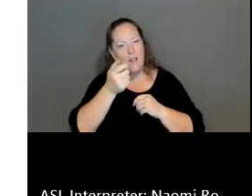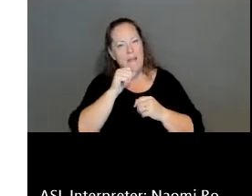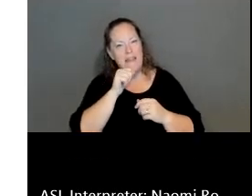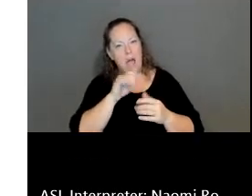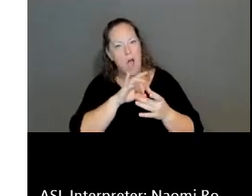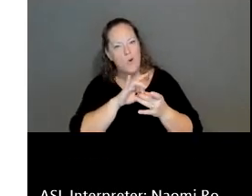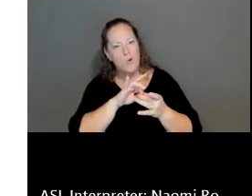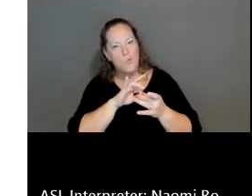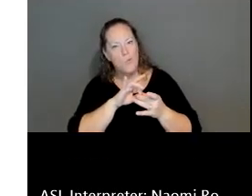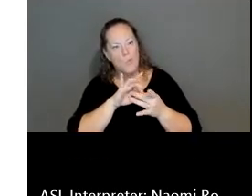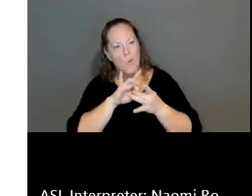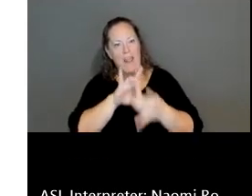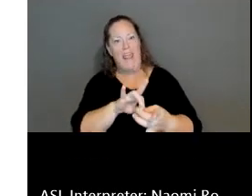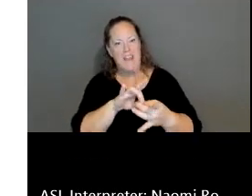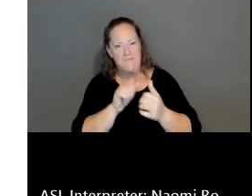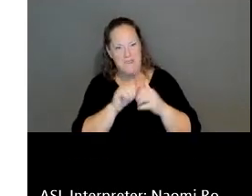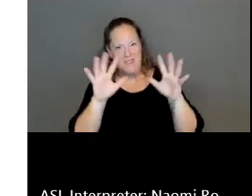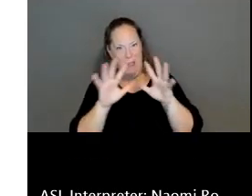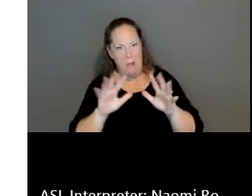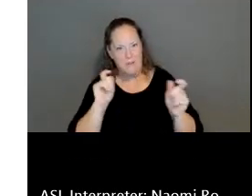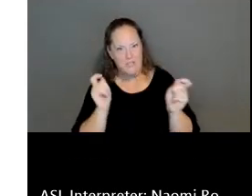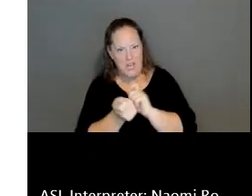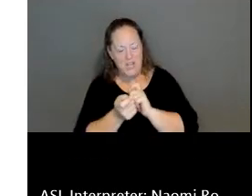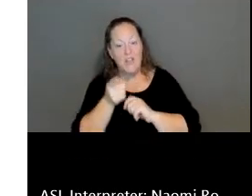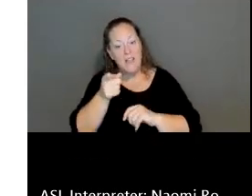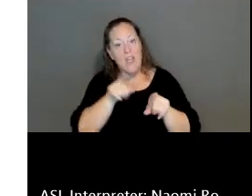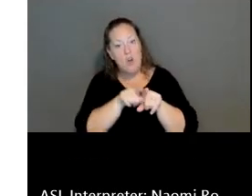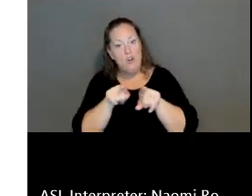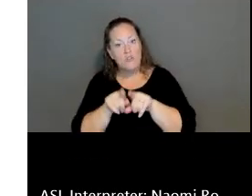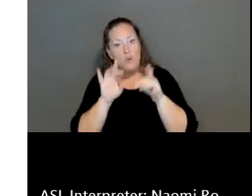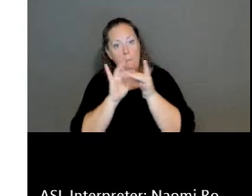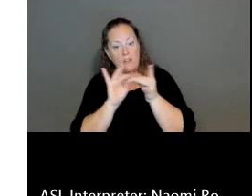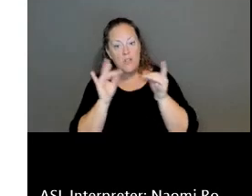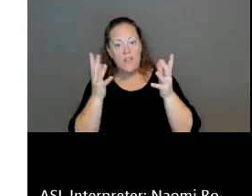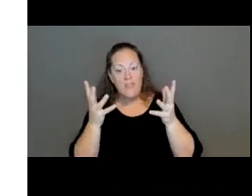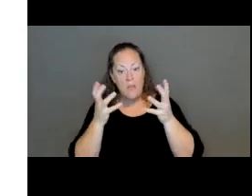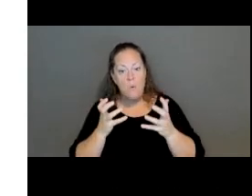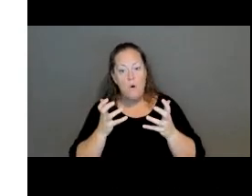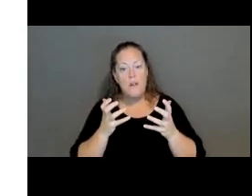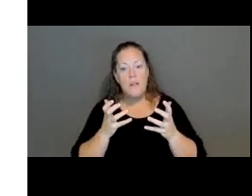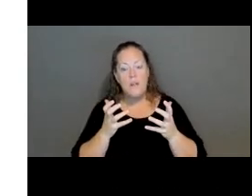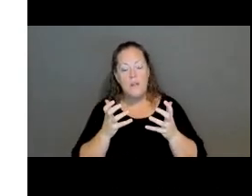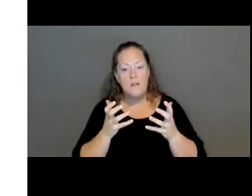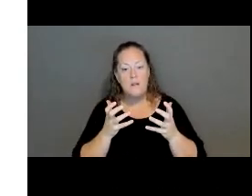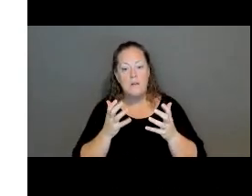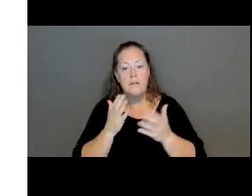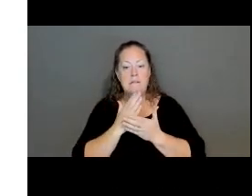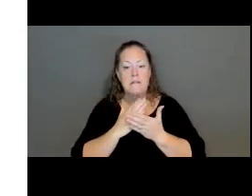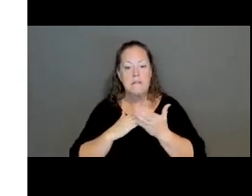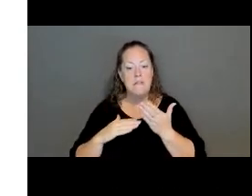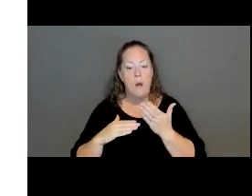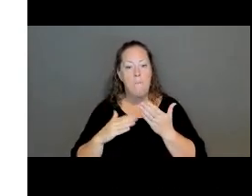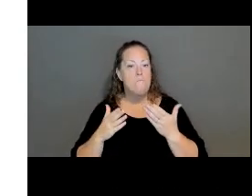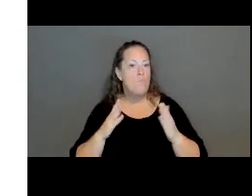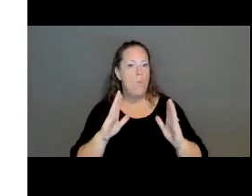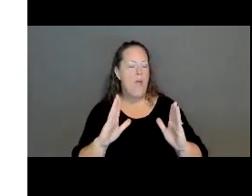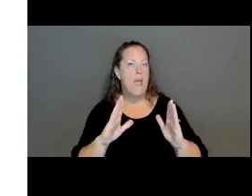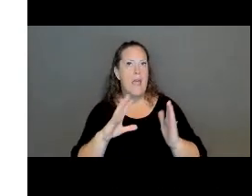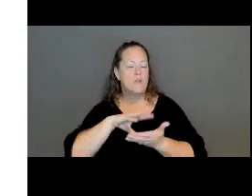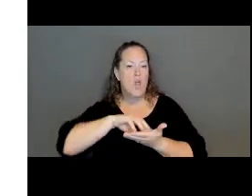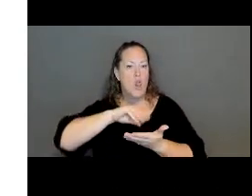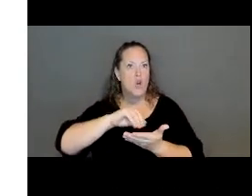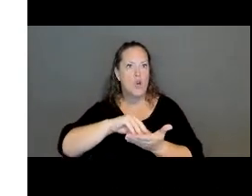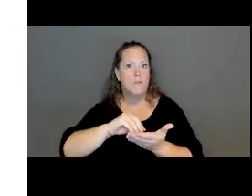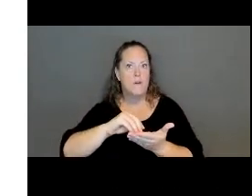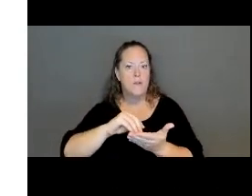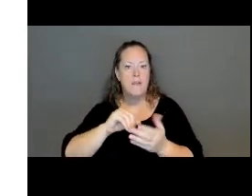to climate change, they also mentioned they wanted some way to learn